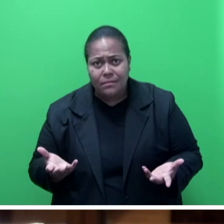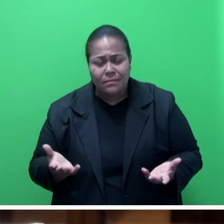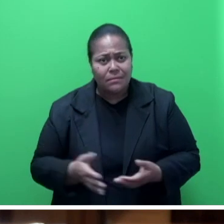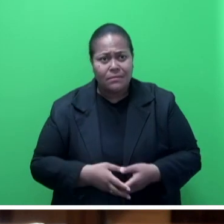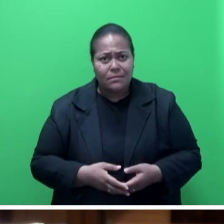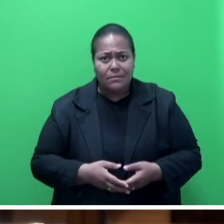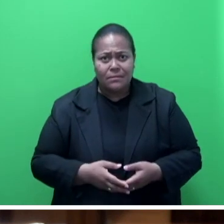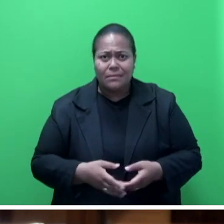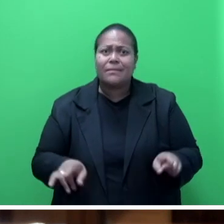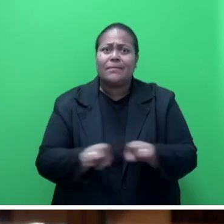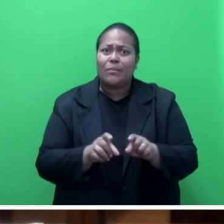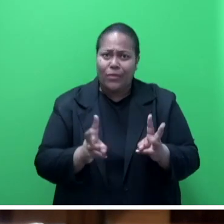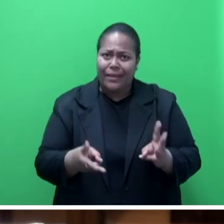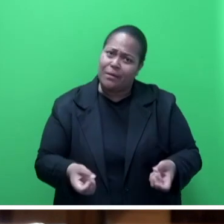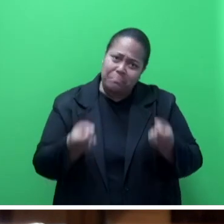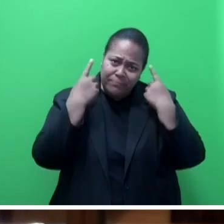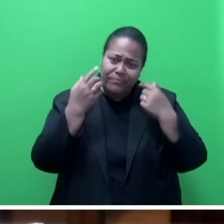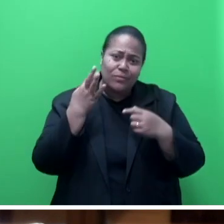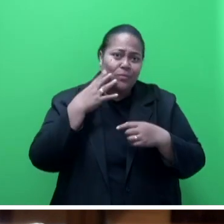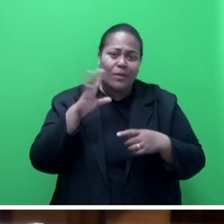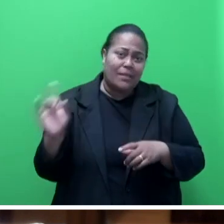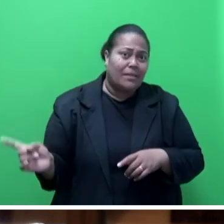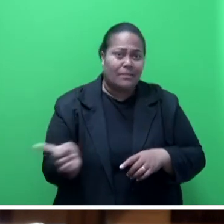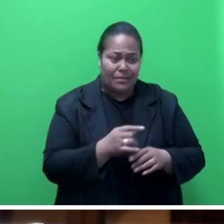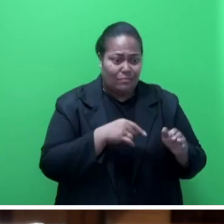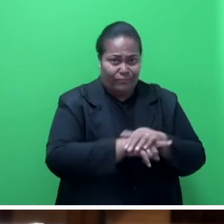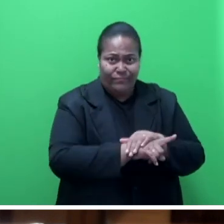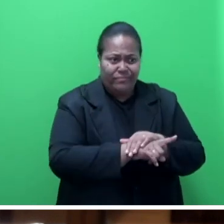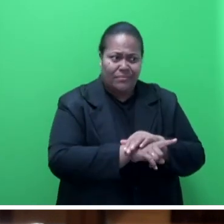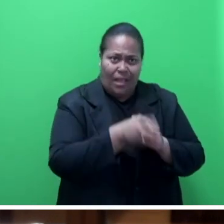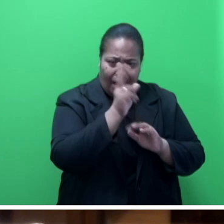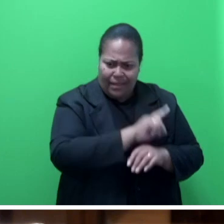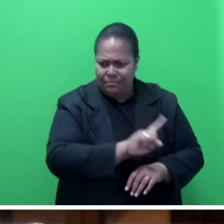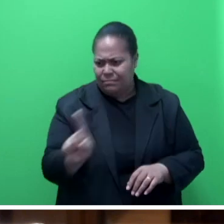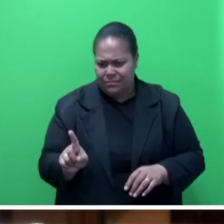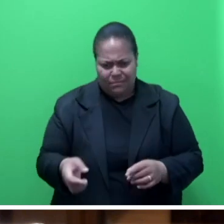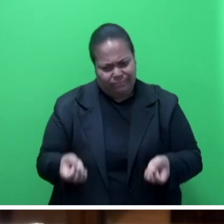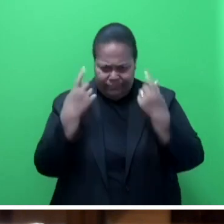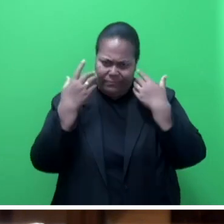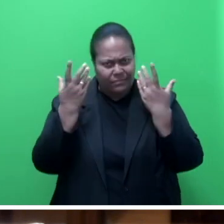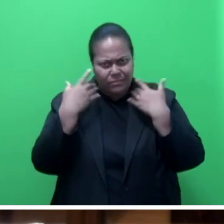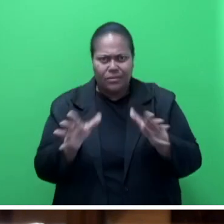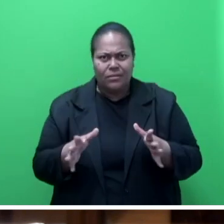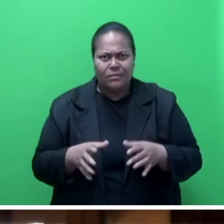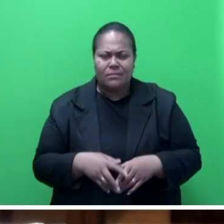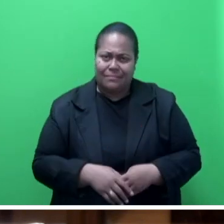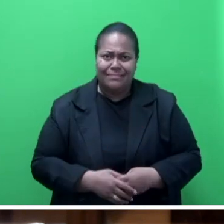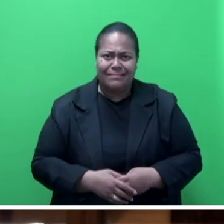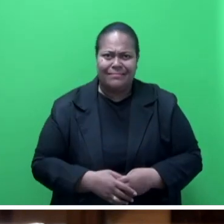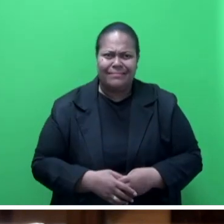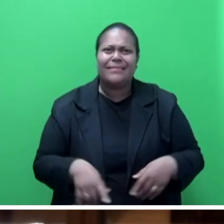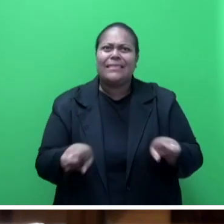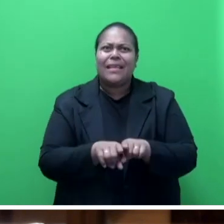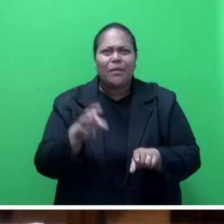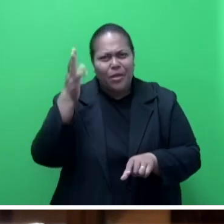they left. It reminded me of the Three Stooges when they walked into a closet and they found out that they're in the wrong place and they